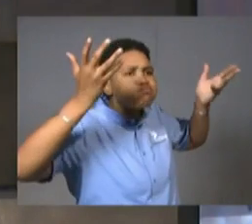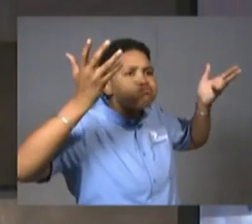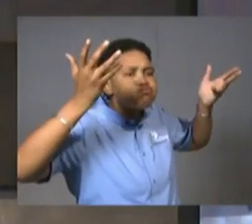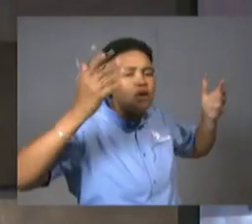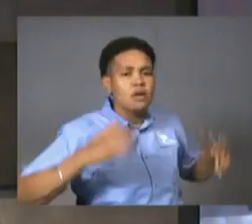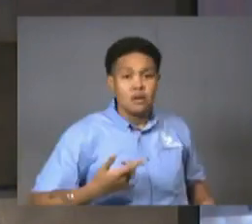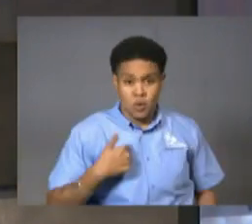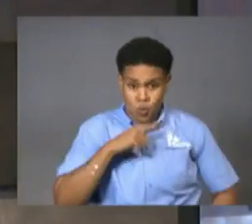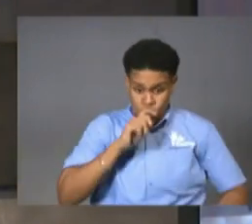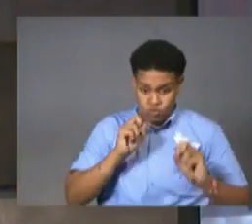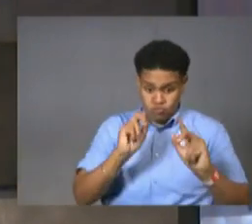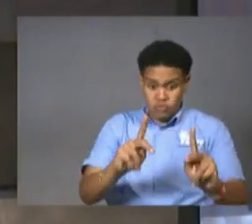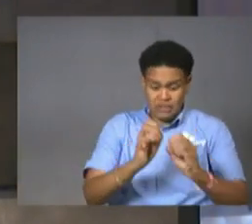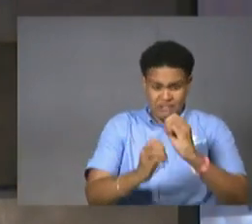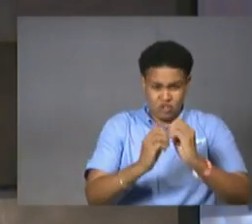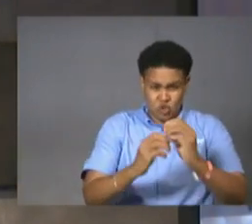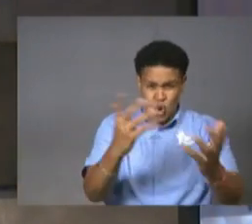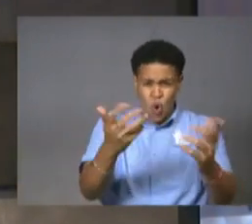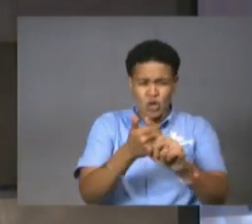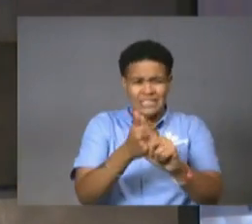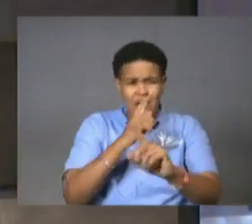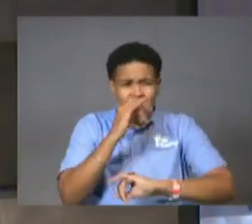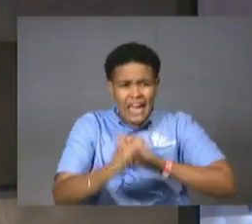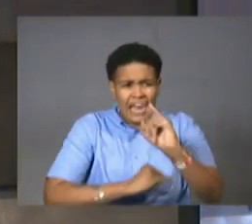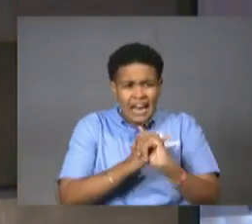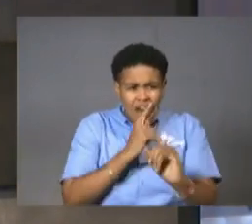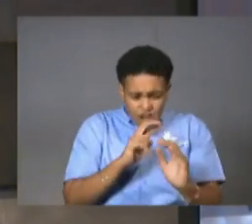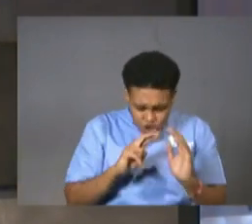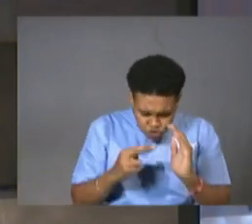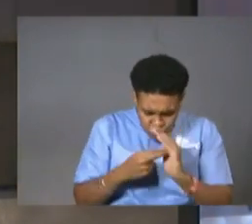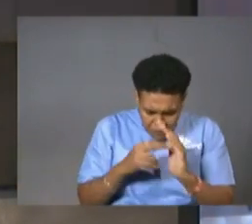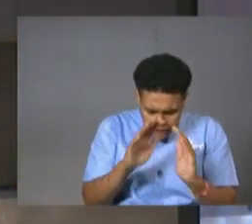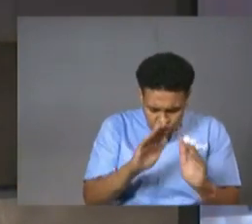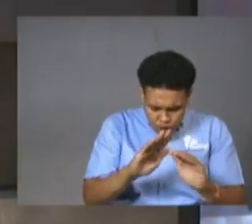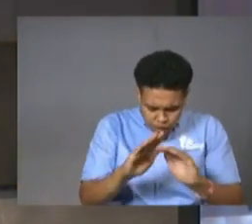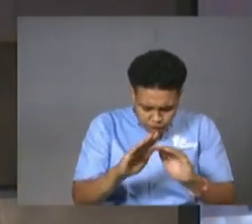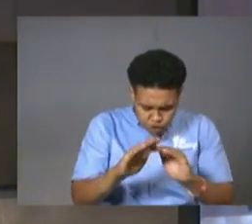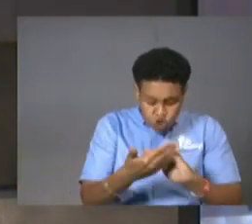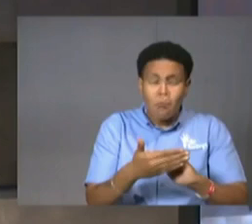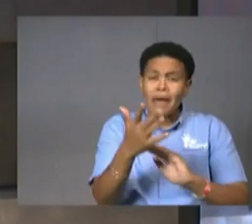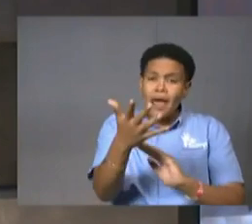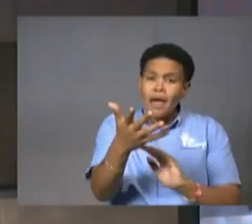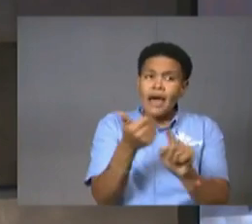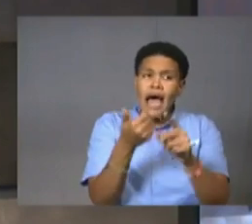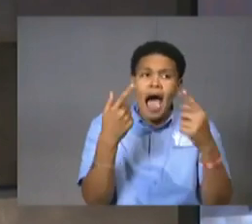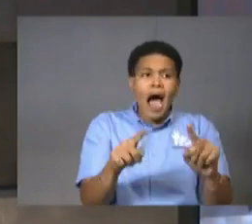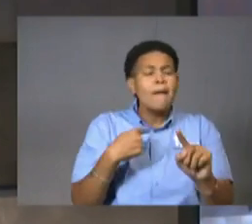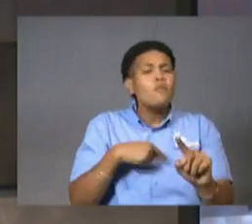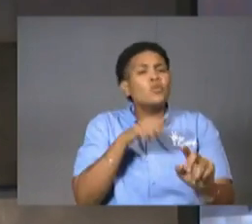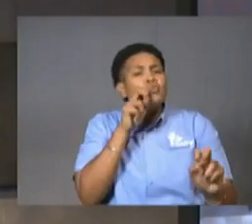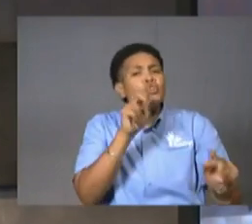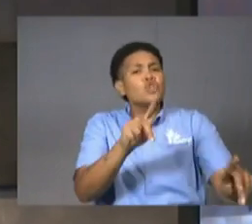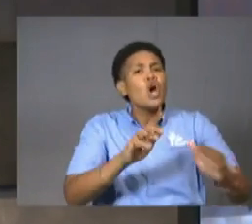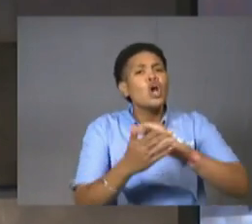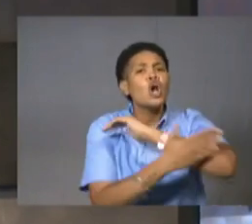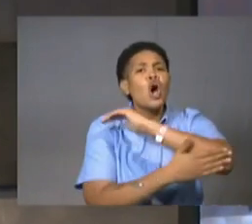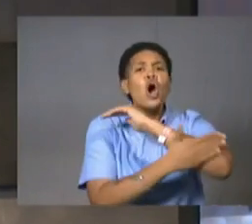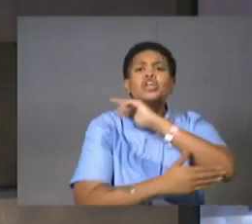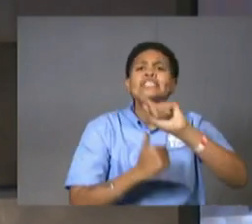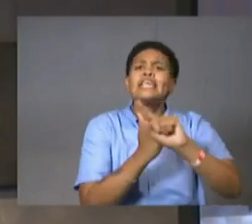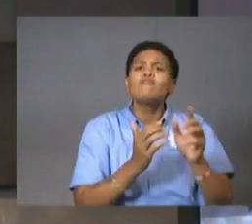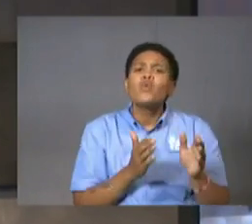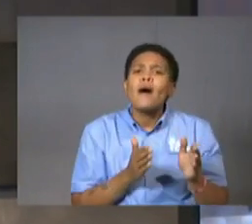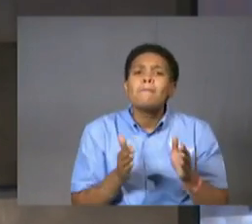We restored the international reputation of Jamaica. We returned the country to a